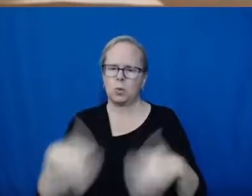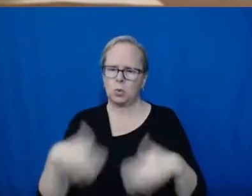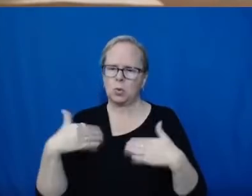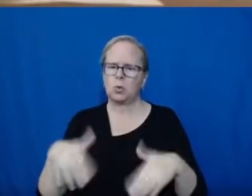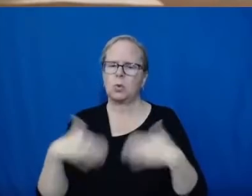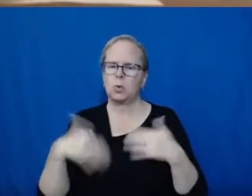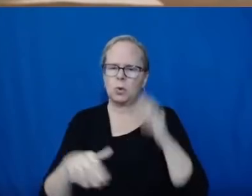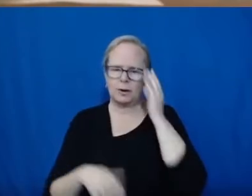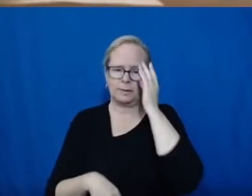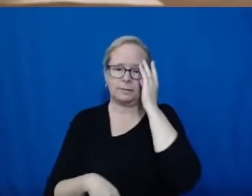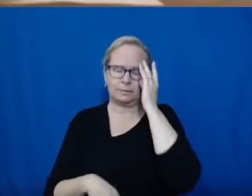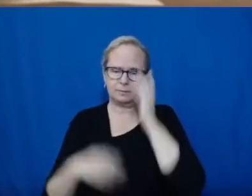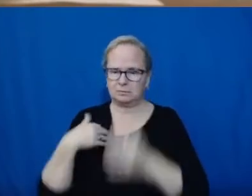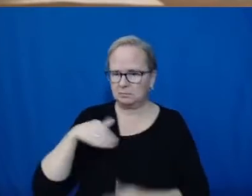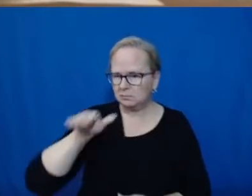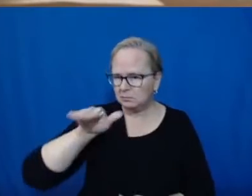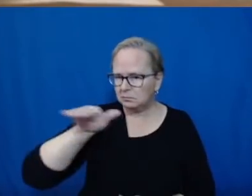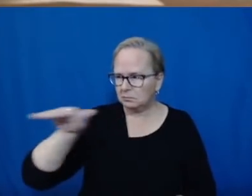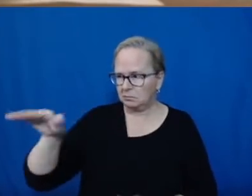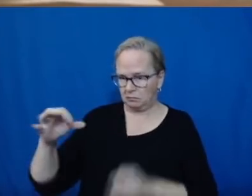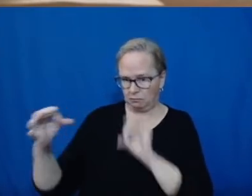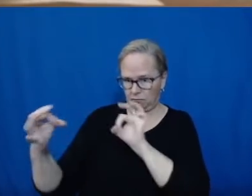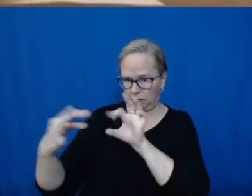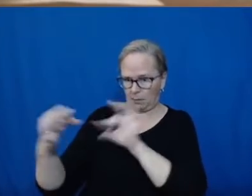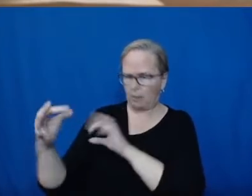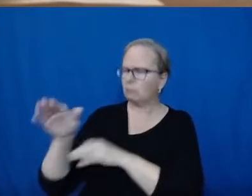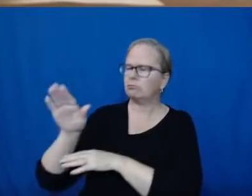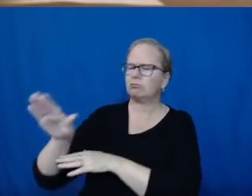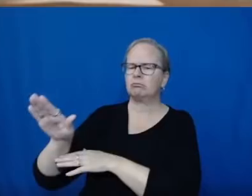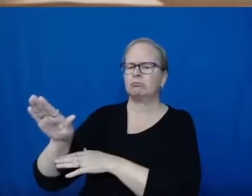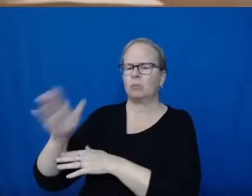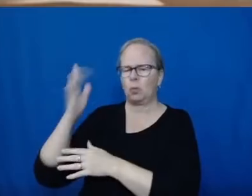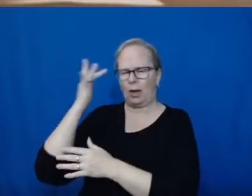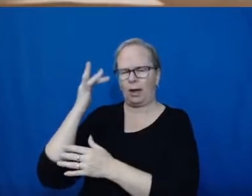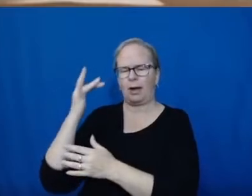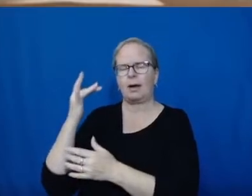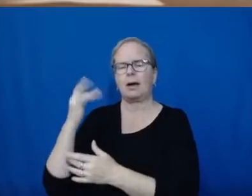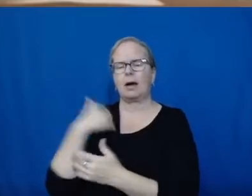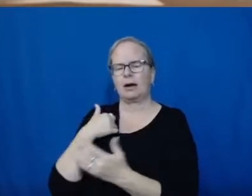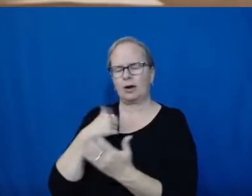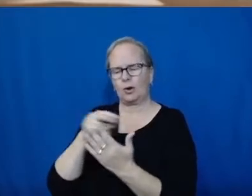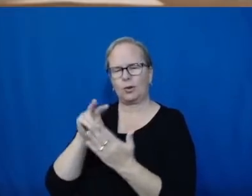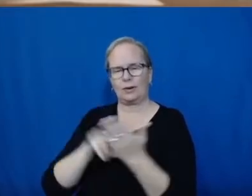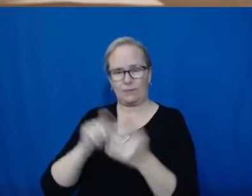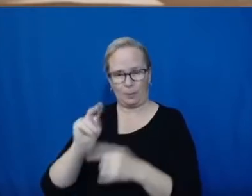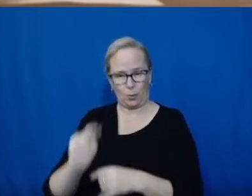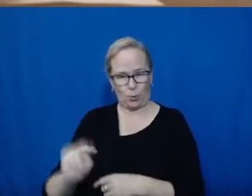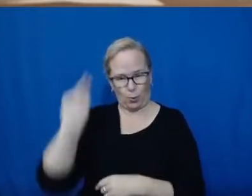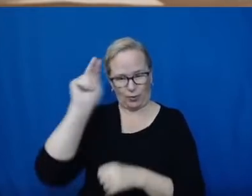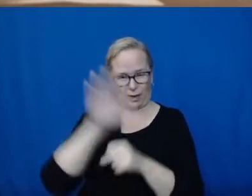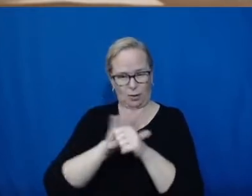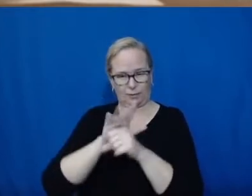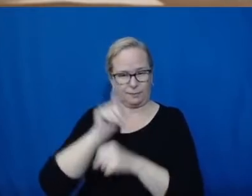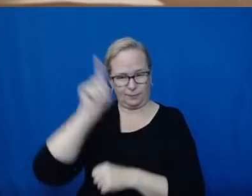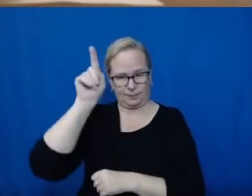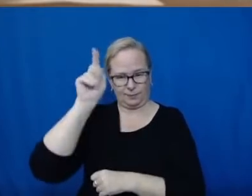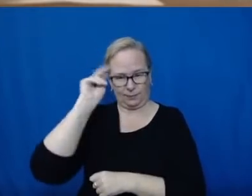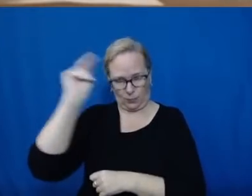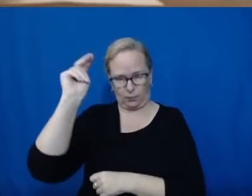my request for those statements, I think I just want to read out one from somebody in the North region. What